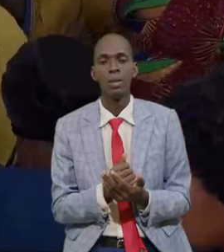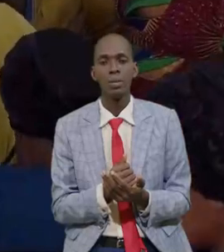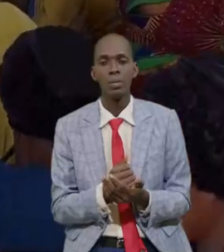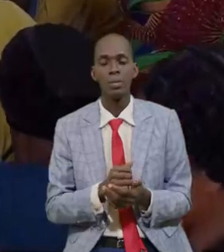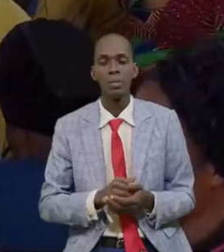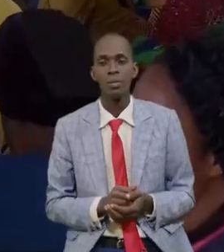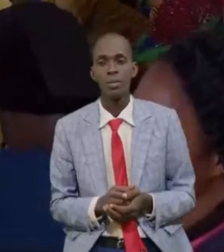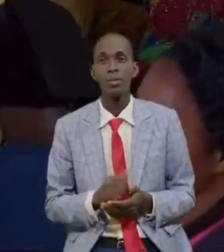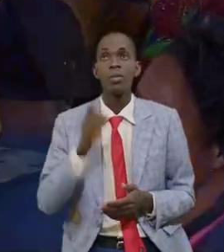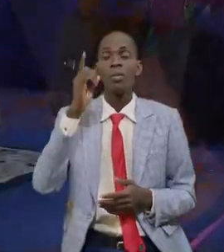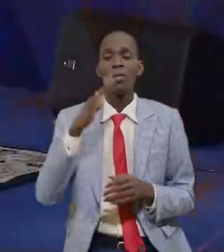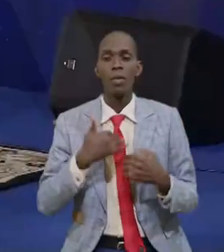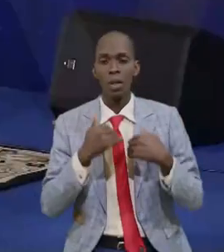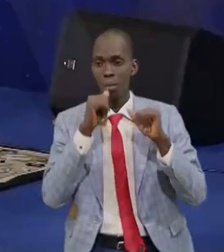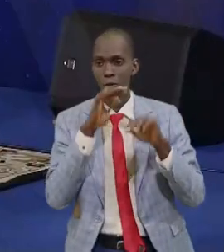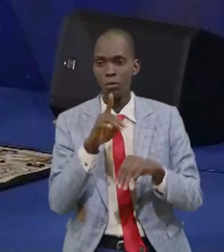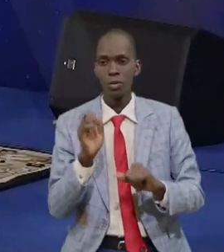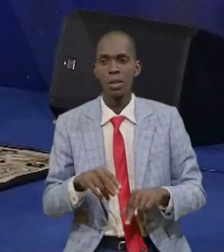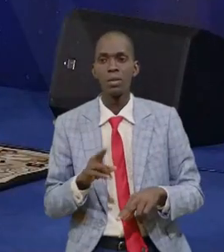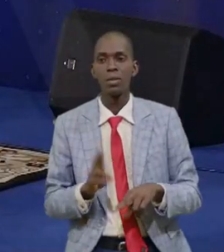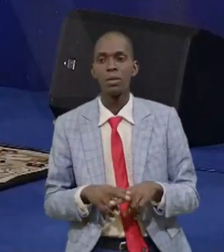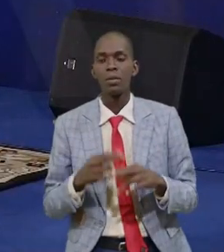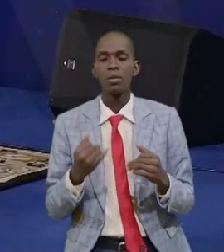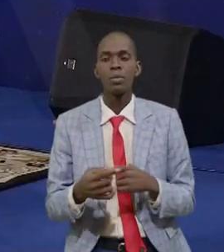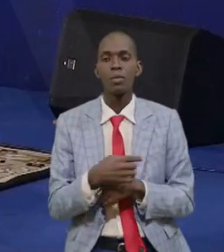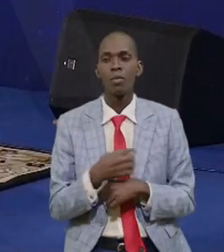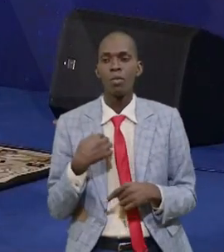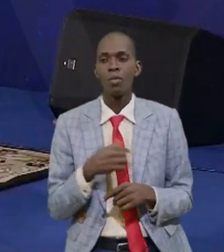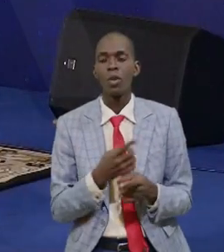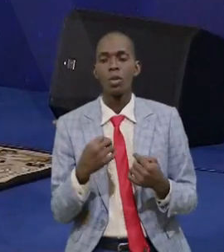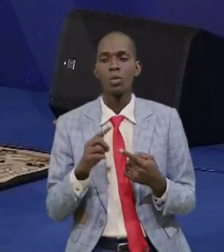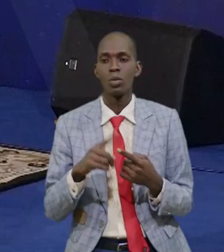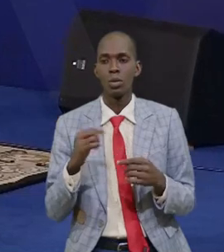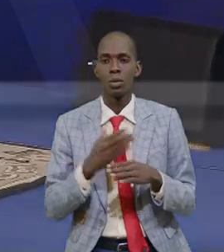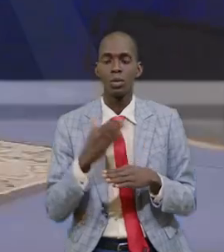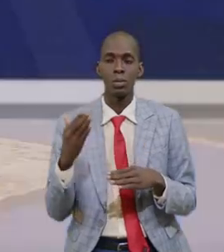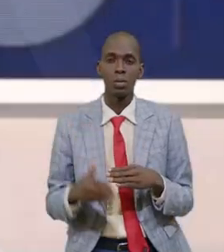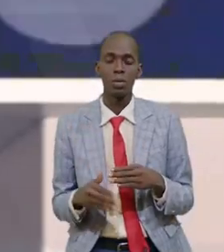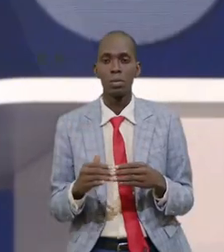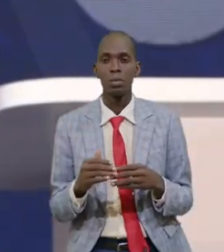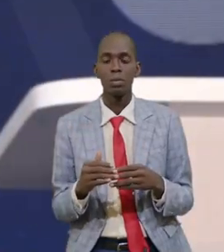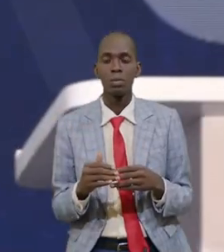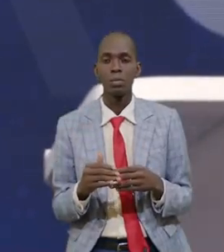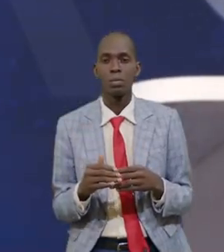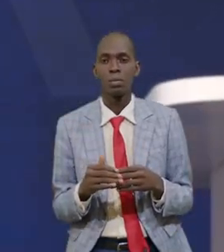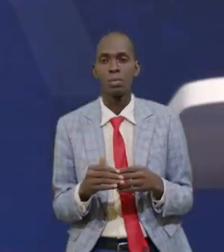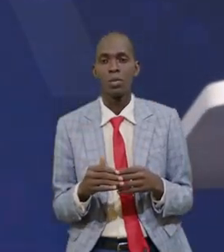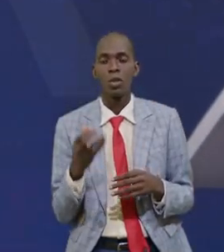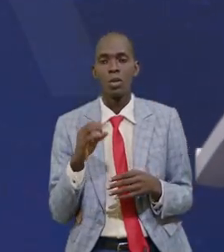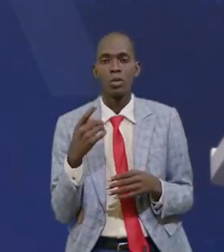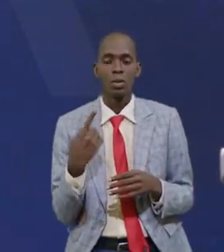God has blessed you. You can sit down. Today we're coming to the conclusion of the Ministers